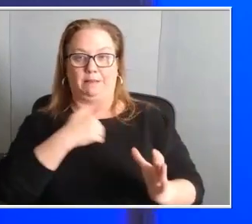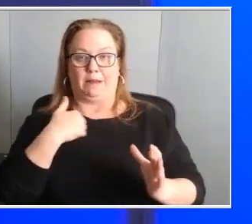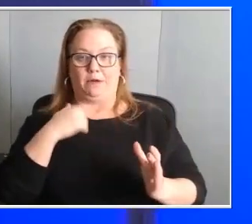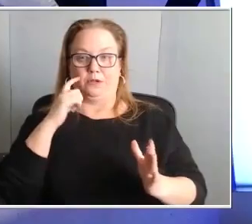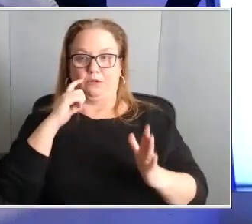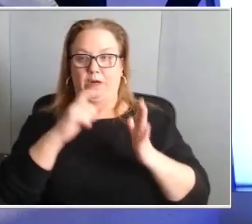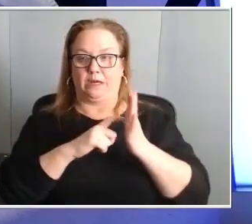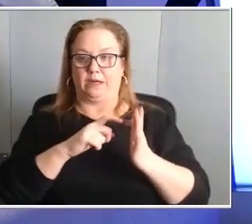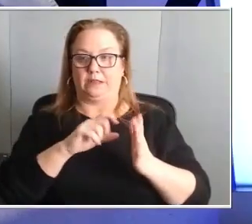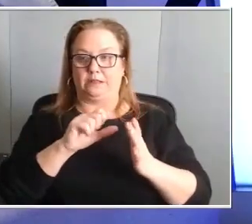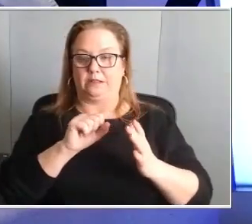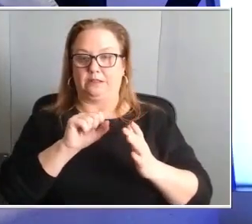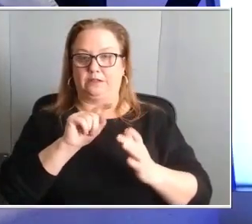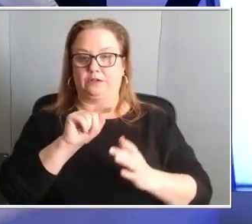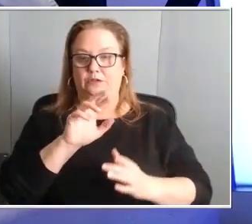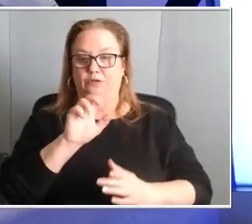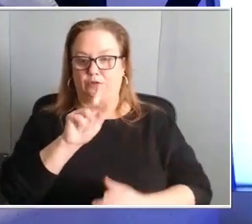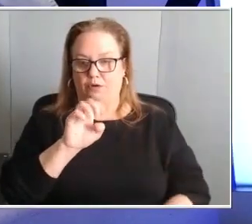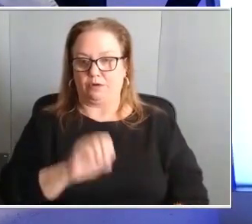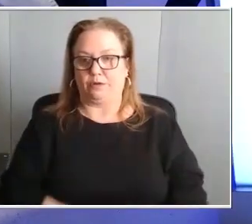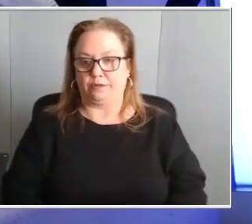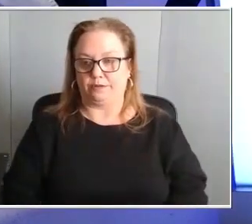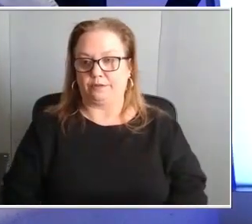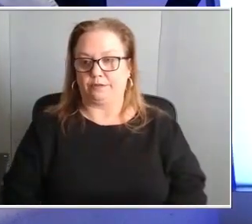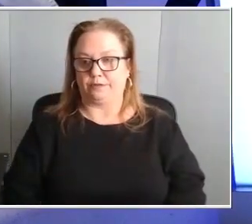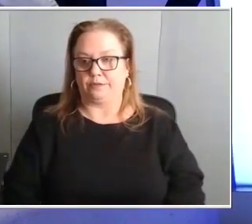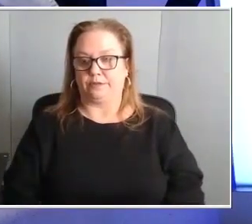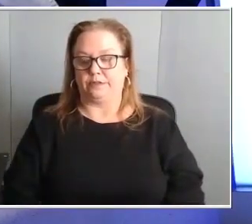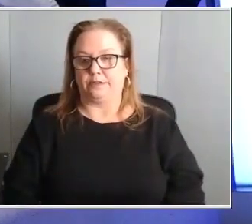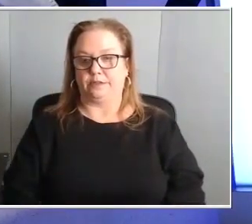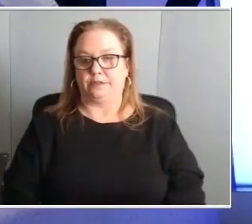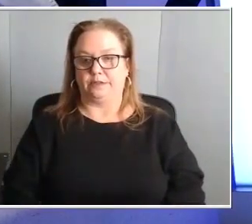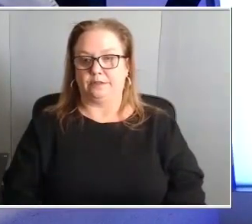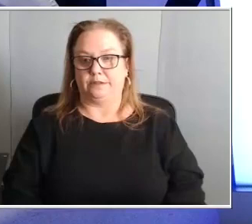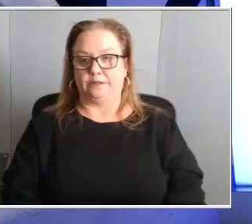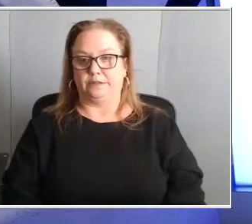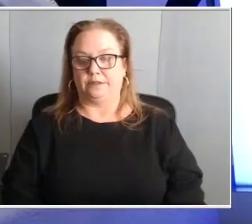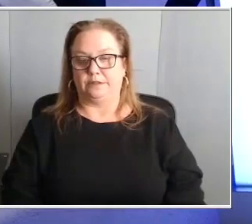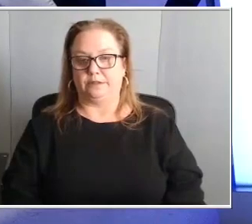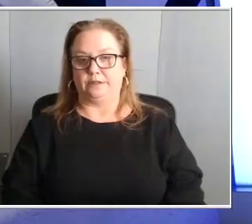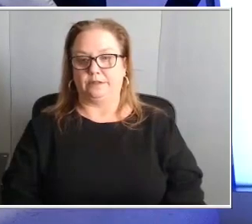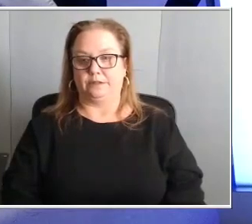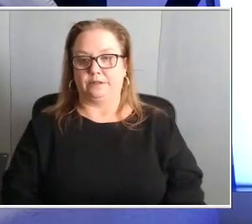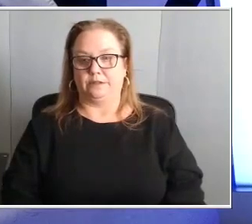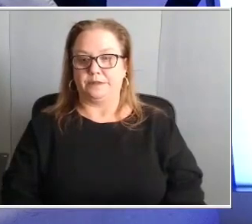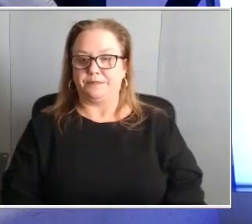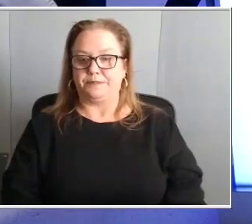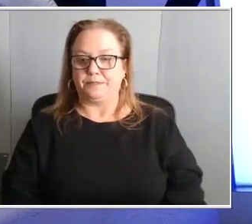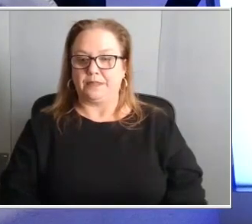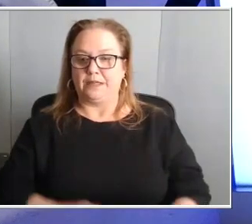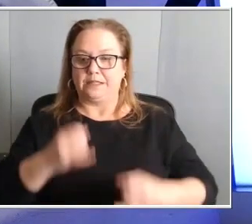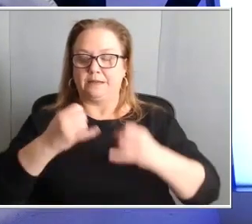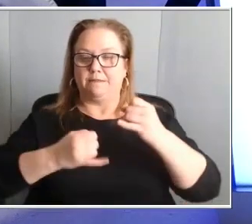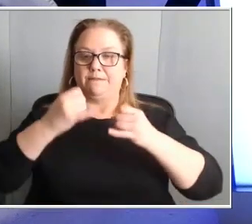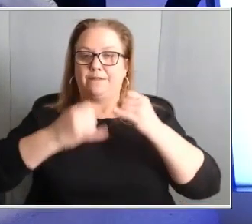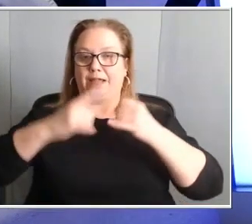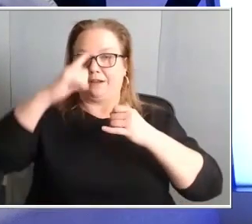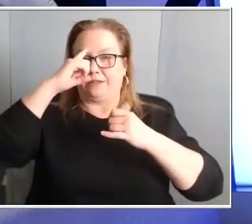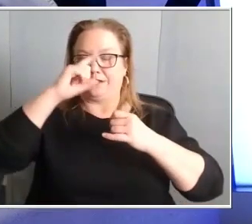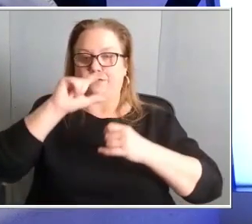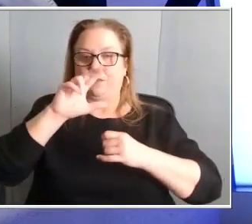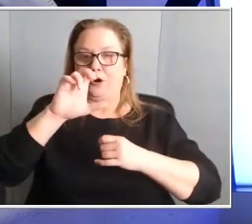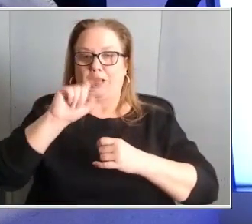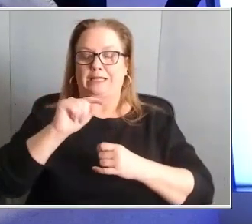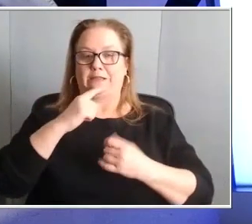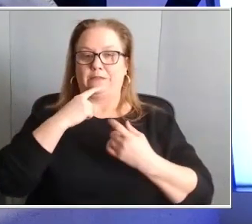this case, Sherry McKellen. Exactly. Right. That's a big darn deal. Folks, let's get some final thoughts from our guests. I want to tell you what